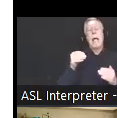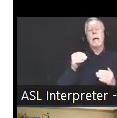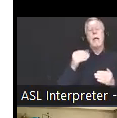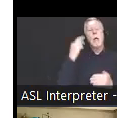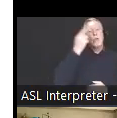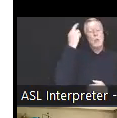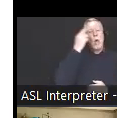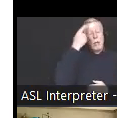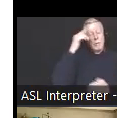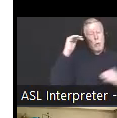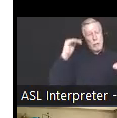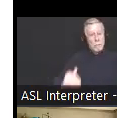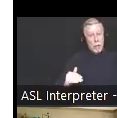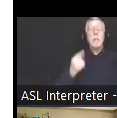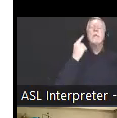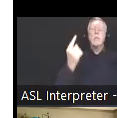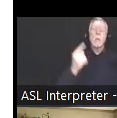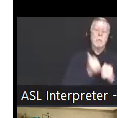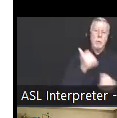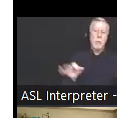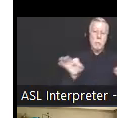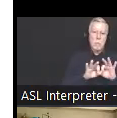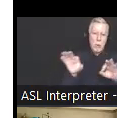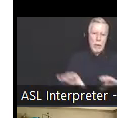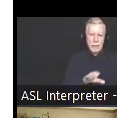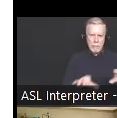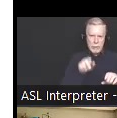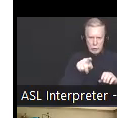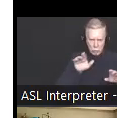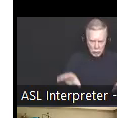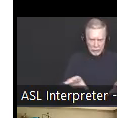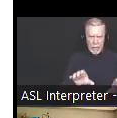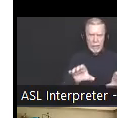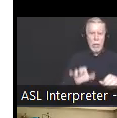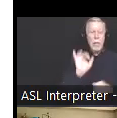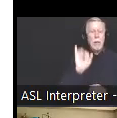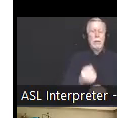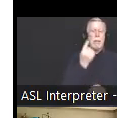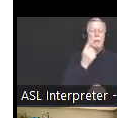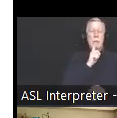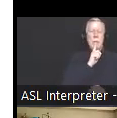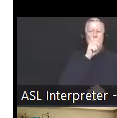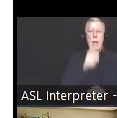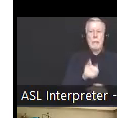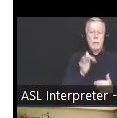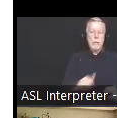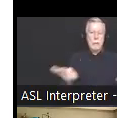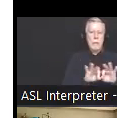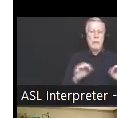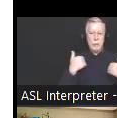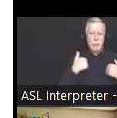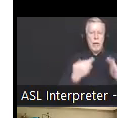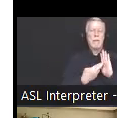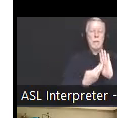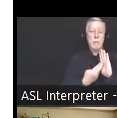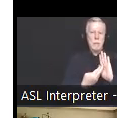important activities that you're going to engage. And again, it's one that is absolutely essential to have